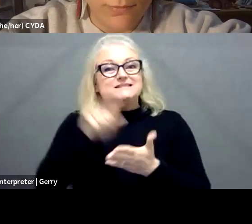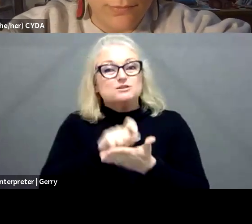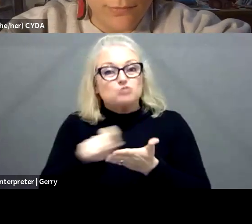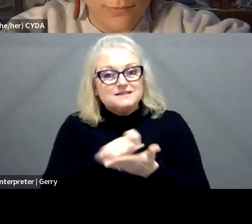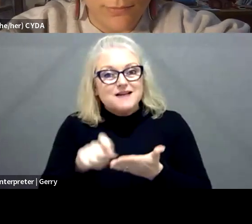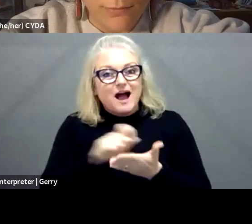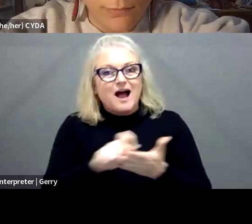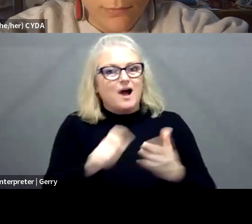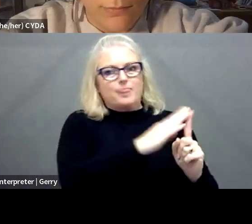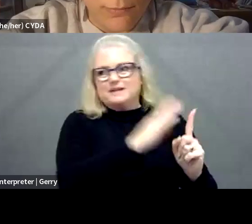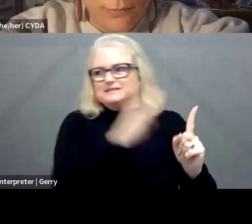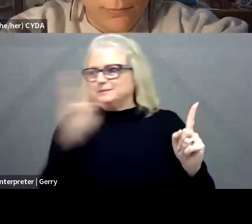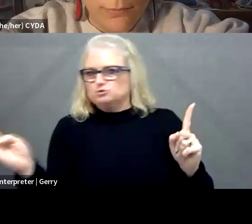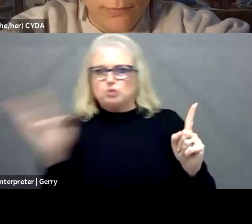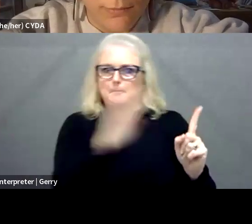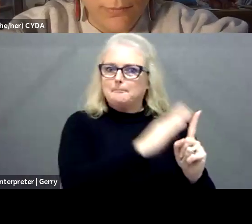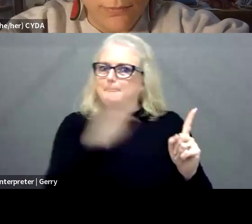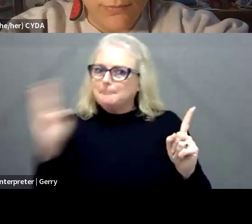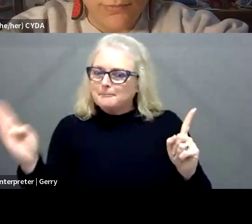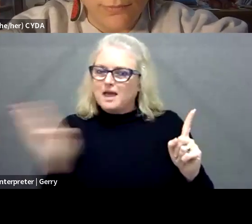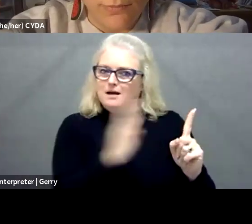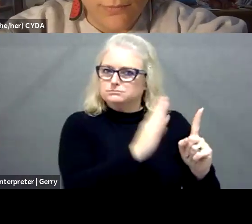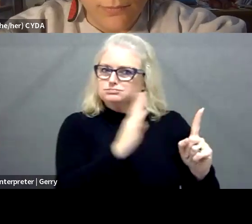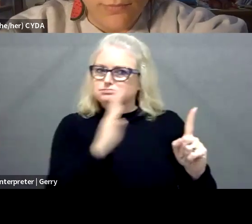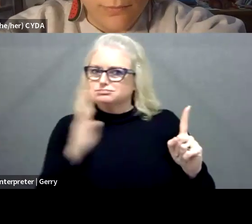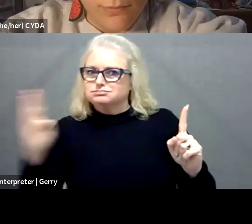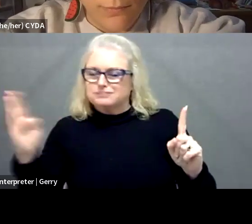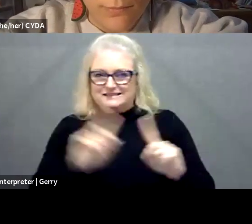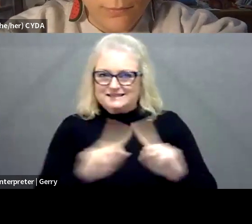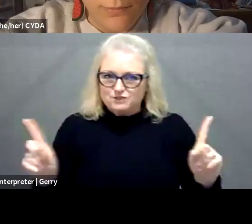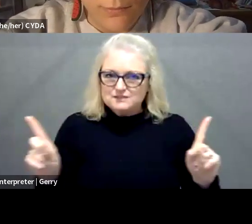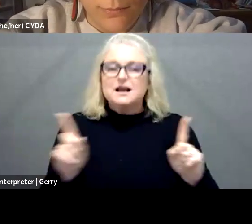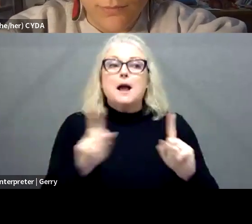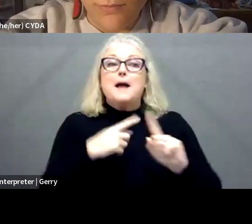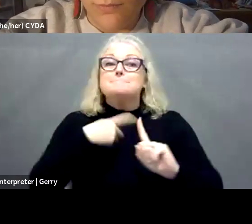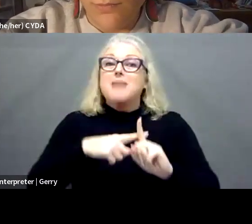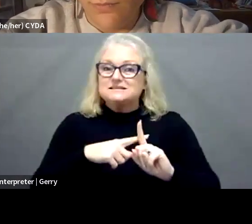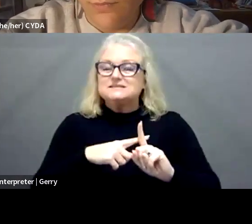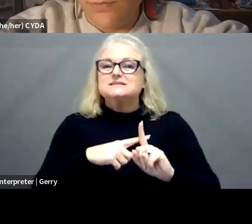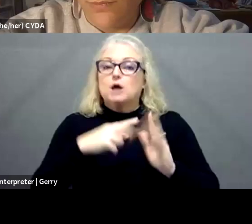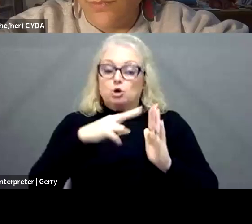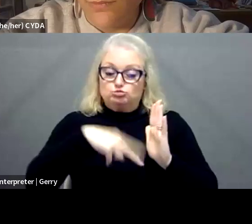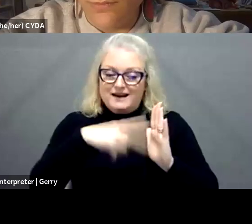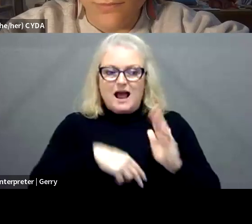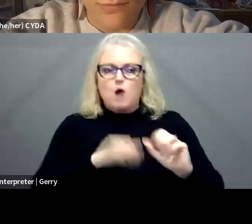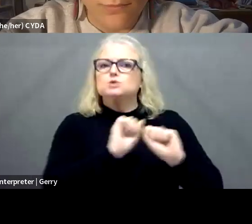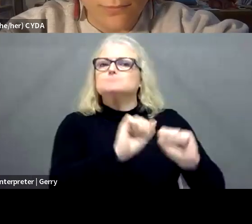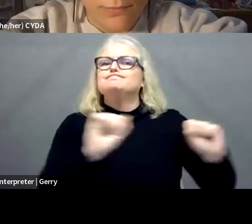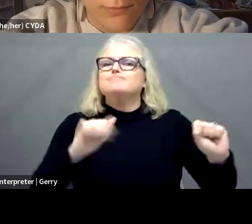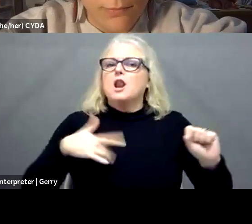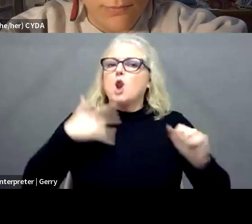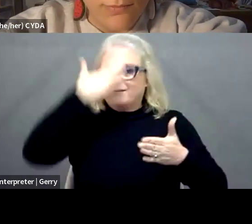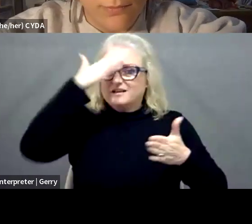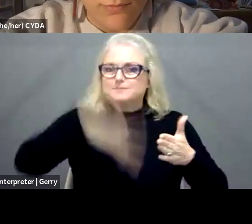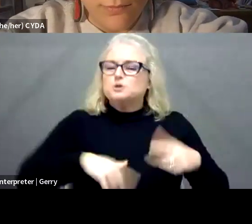with sensitivity readers, engage with readers whose life experiences are different from each other. So not just one